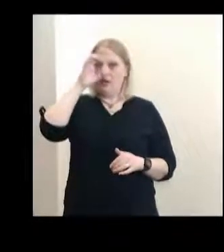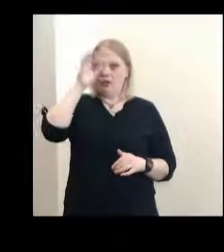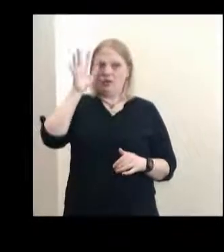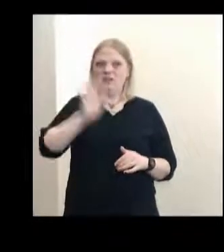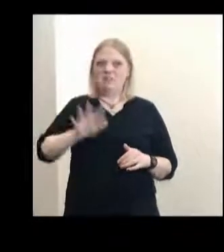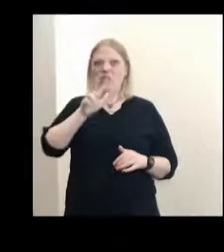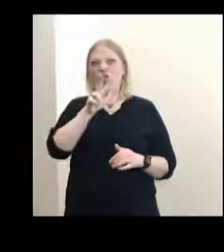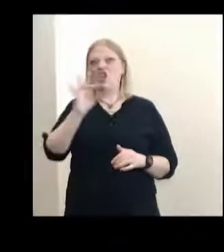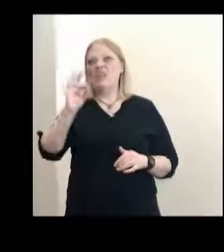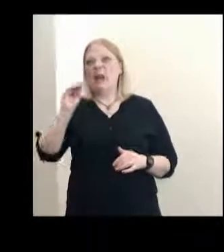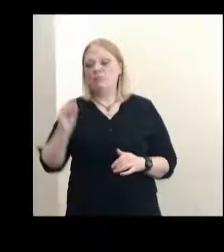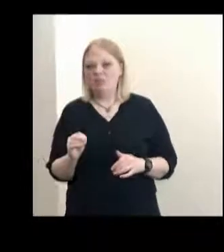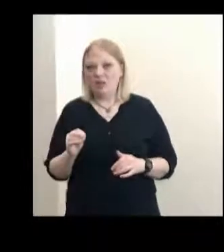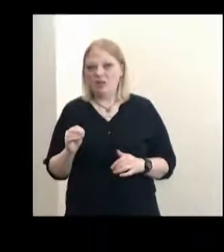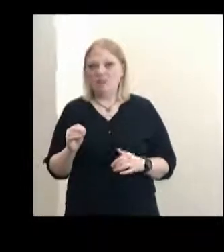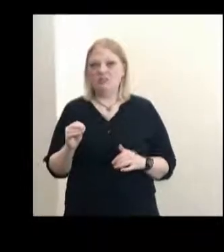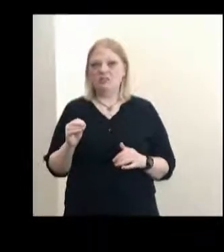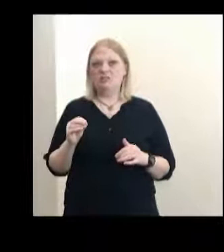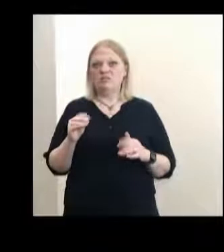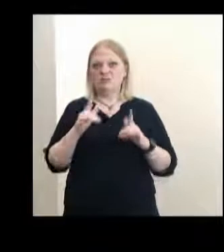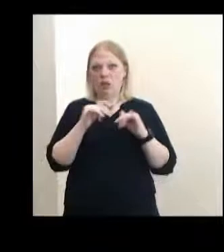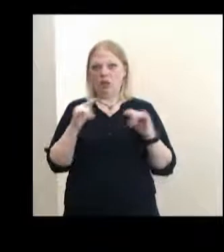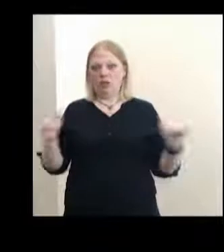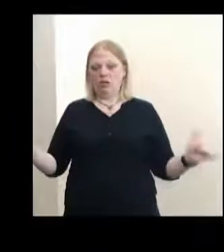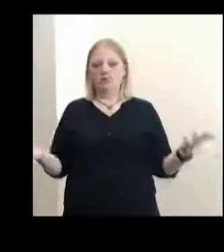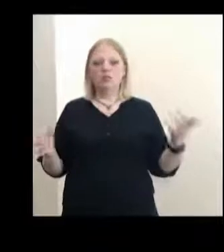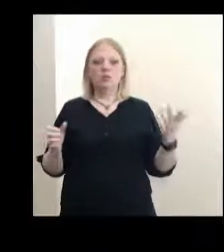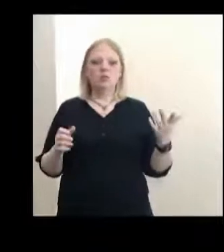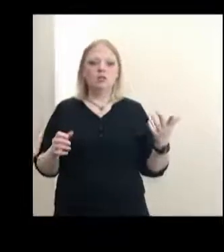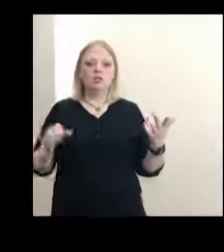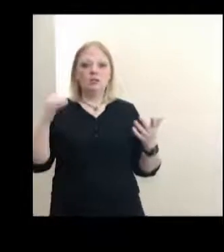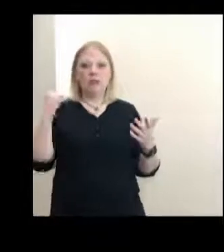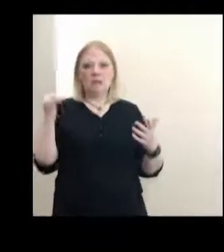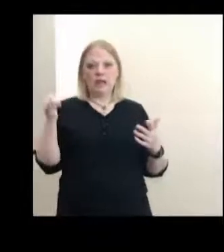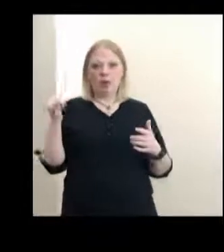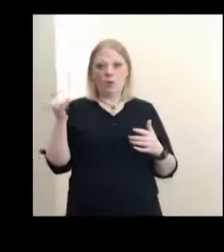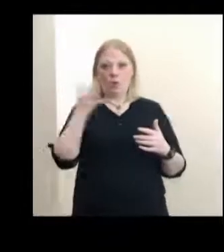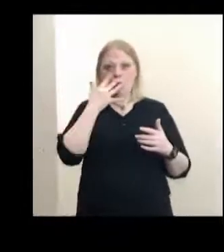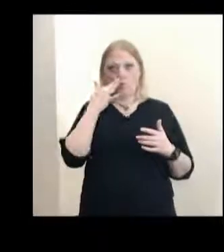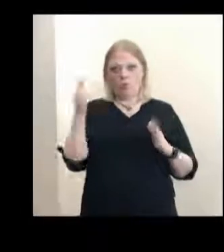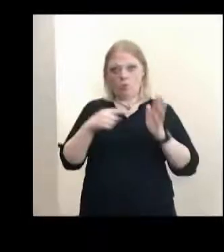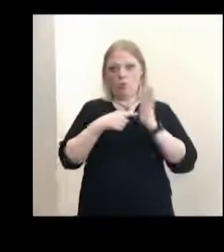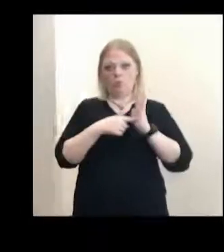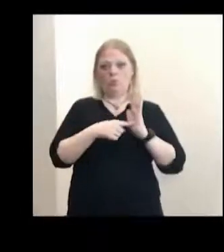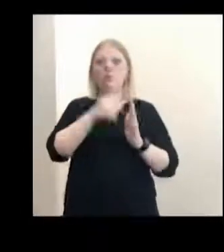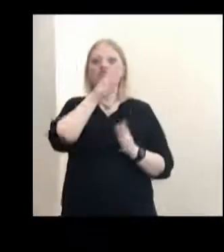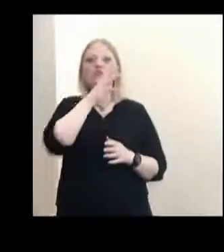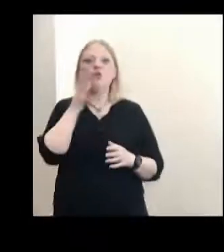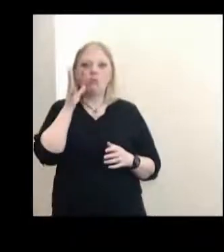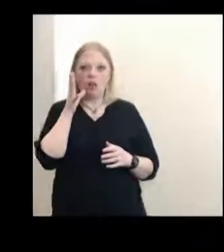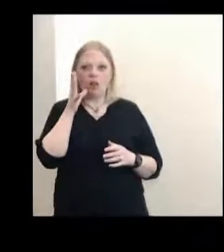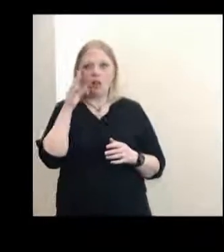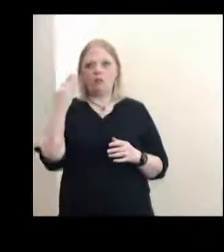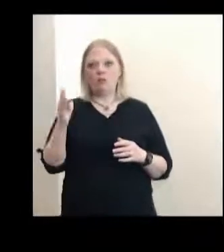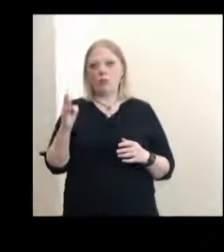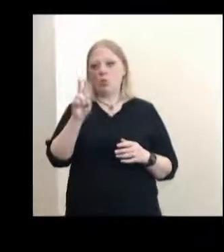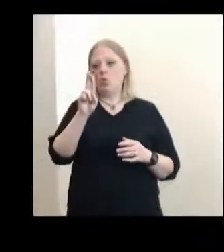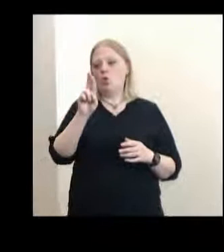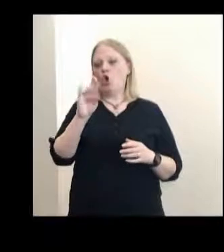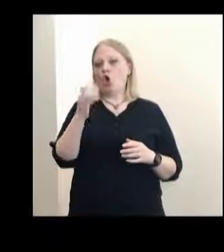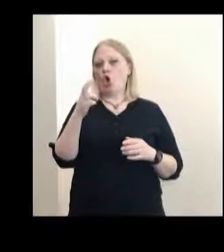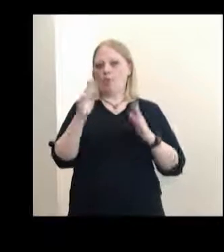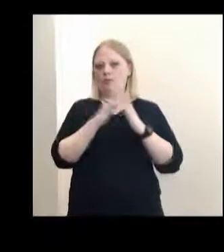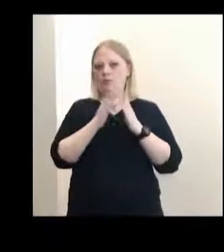nearly 39%, and so on. The yellow indicates rural. The blue indicates urban. The